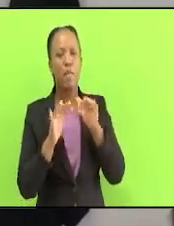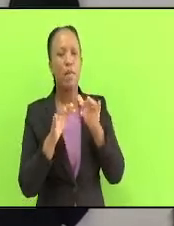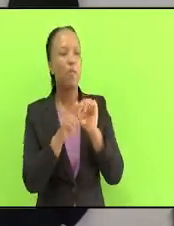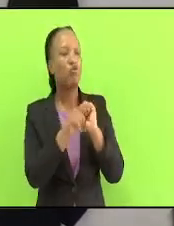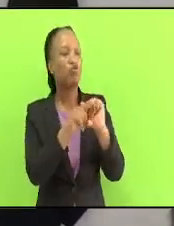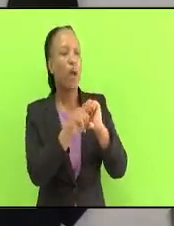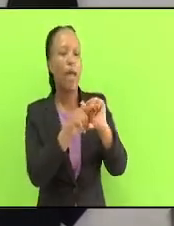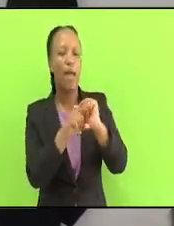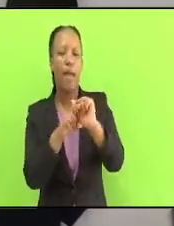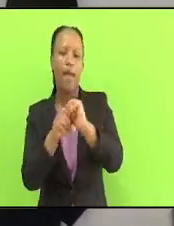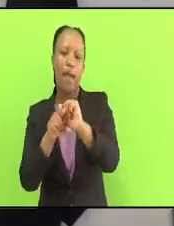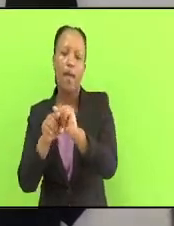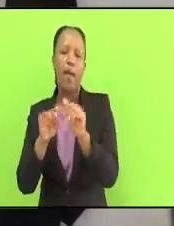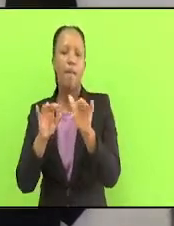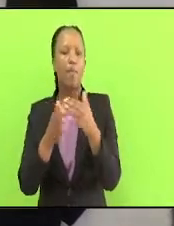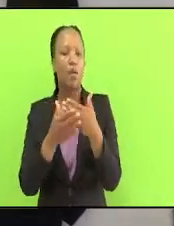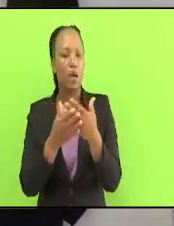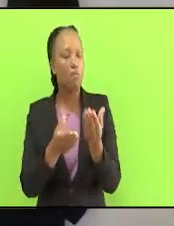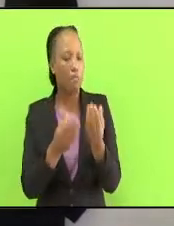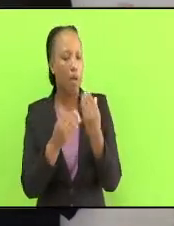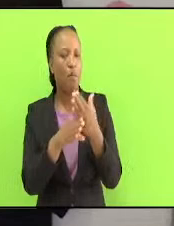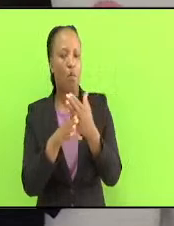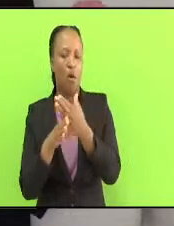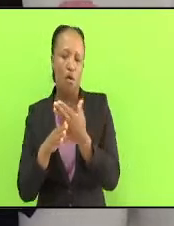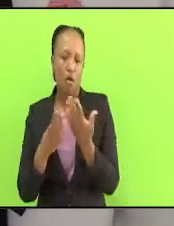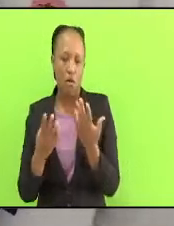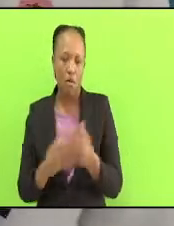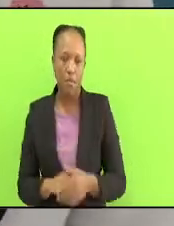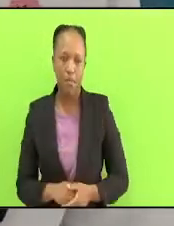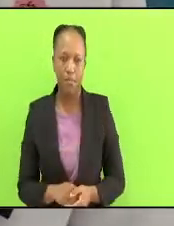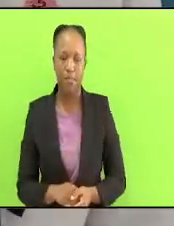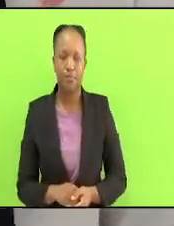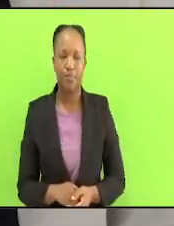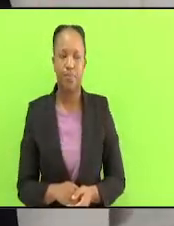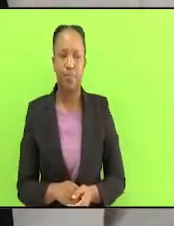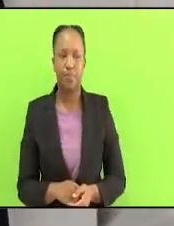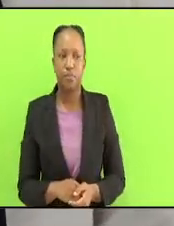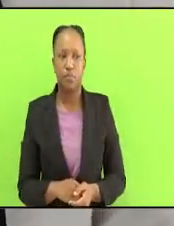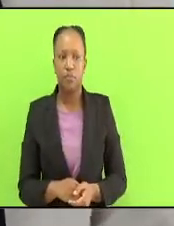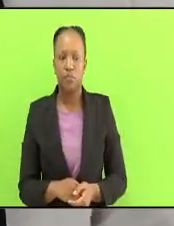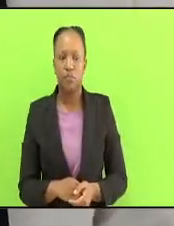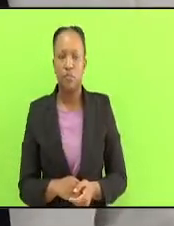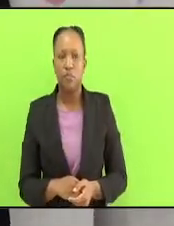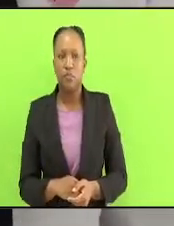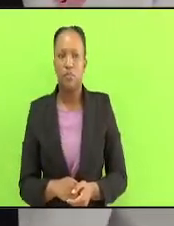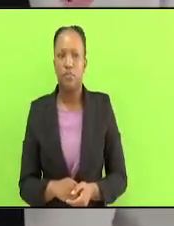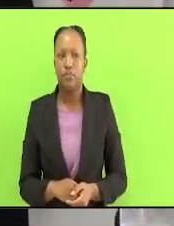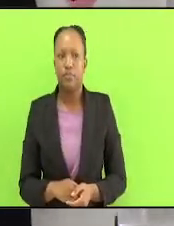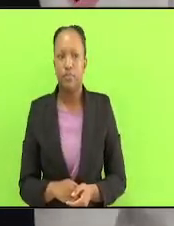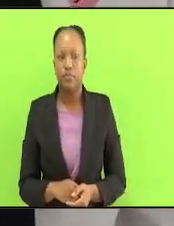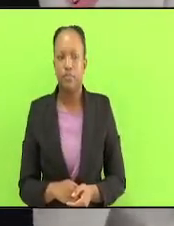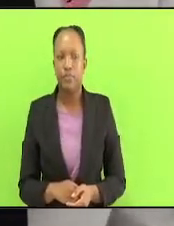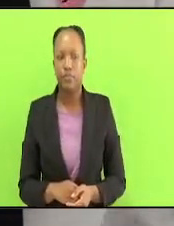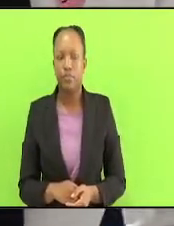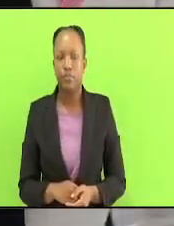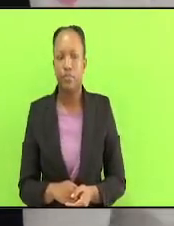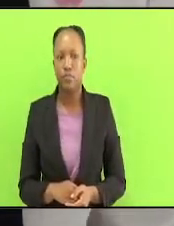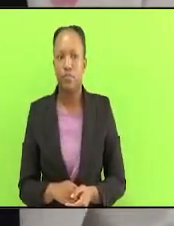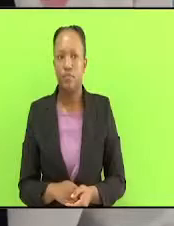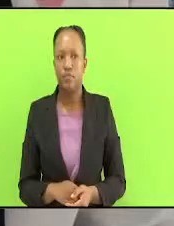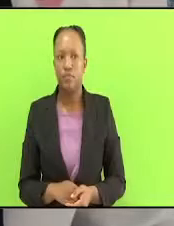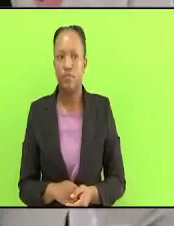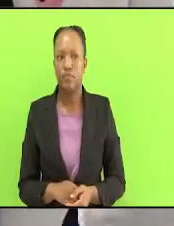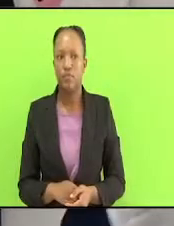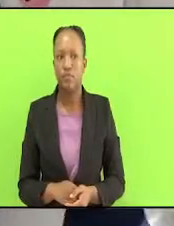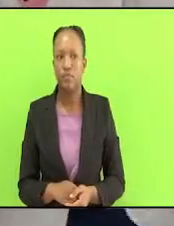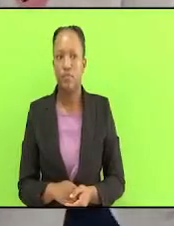ka kgona gore tshegetsa ka madi, we will be able to train the people and actually open opportunities for jobs. And ra zama hore re bue le ba